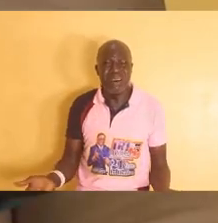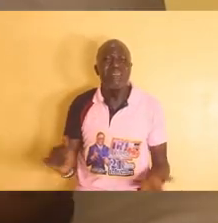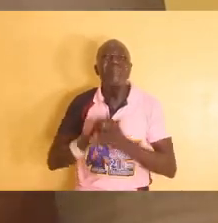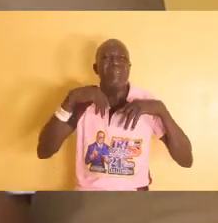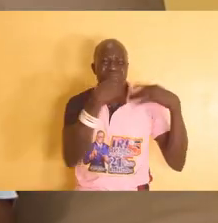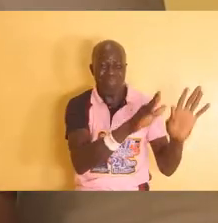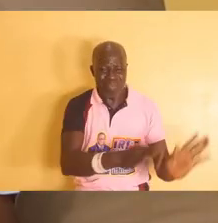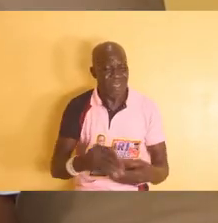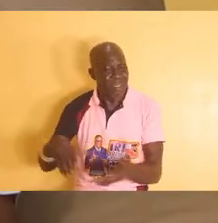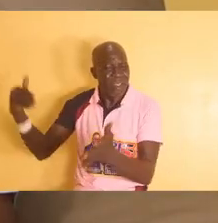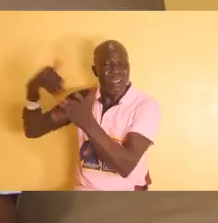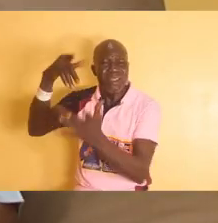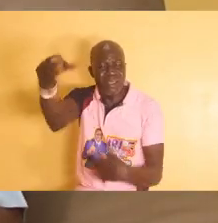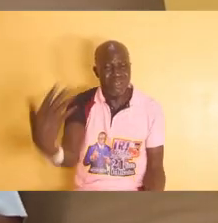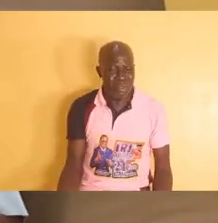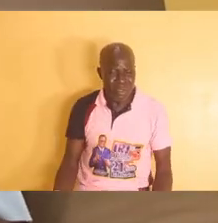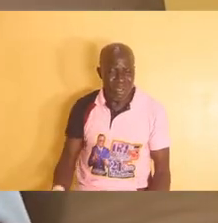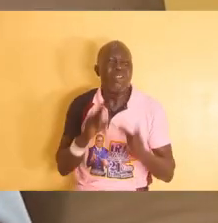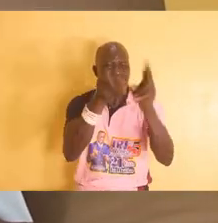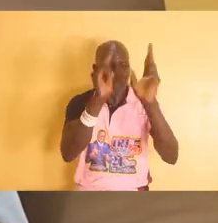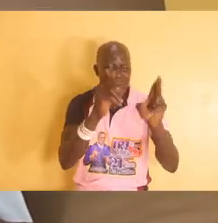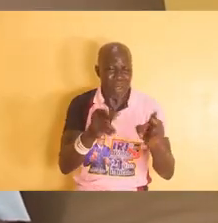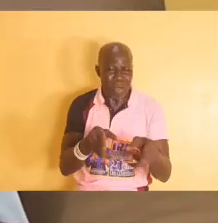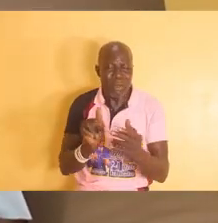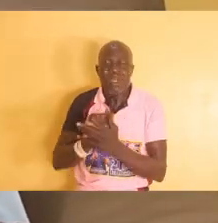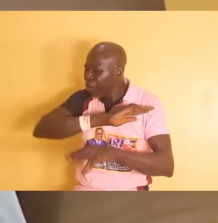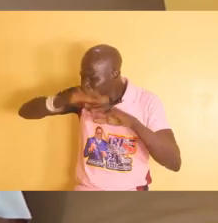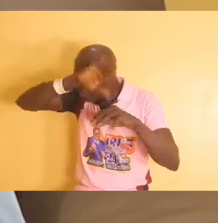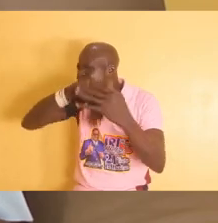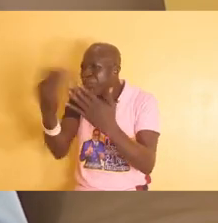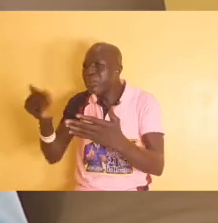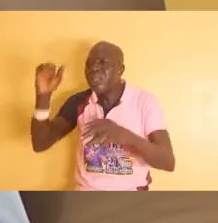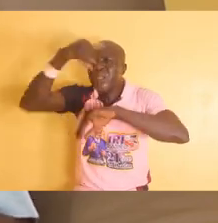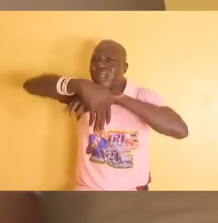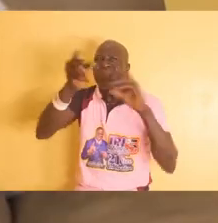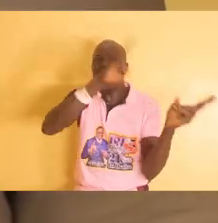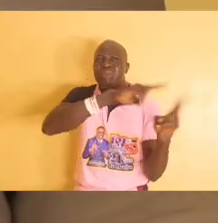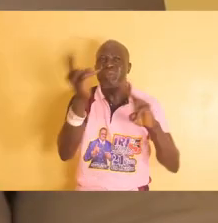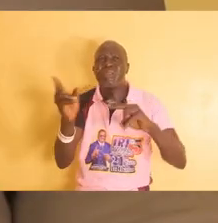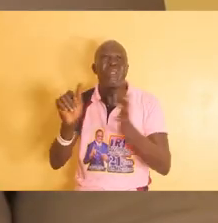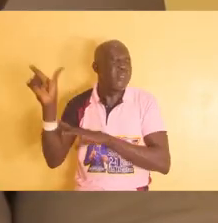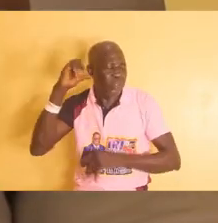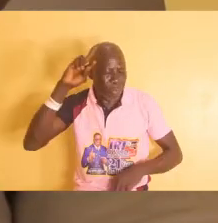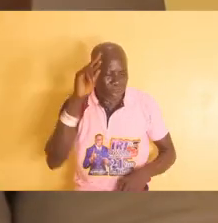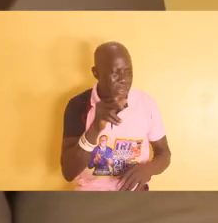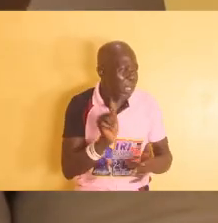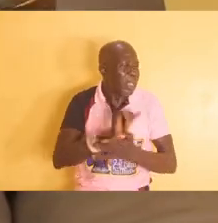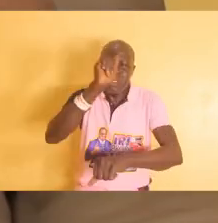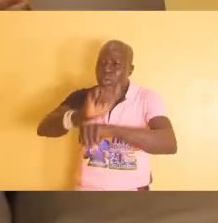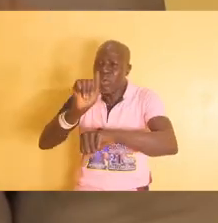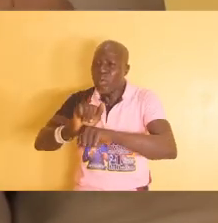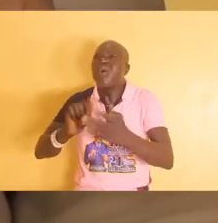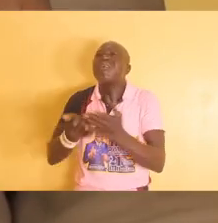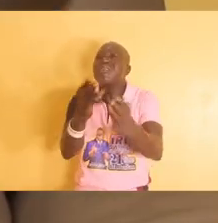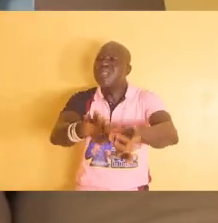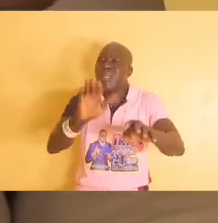ti ń plan lẹ́yìn. They are planning against you. Eré ni kò sá. You should run. O gbọ́dọ̀ miss it sọ́wọ́ ni. You must not miss tonight's video. Gbọ́ mi